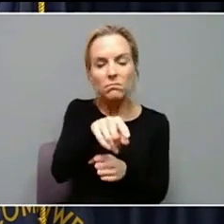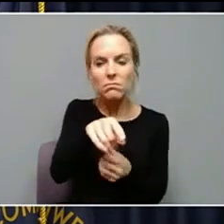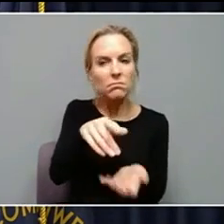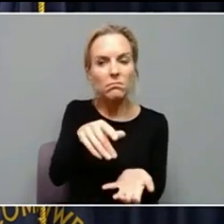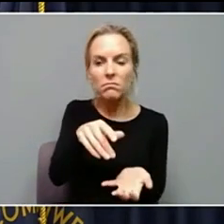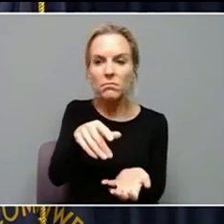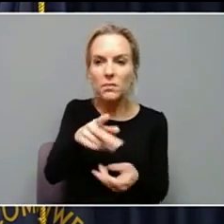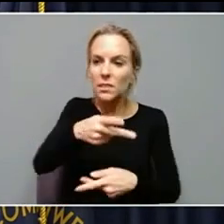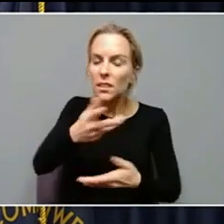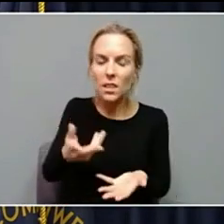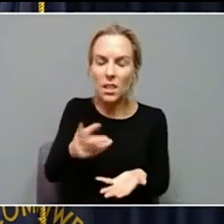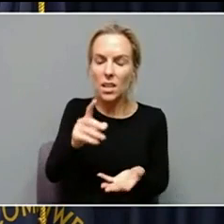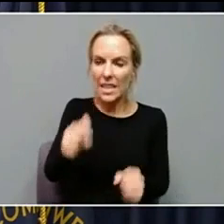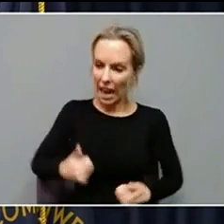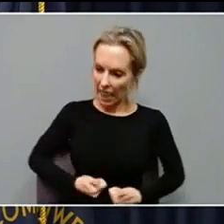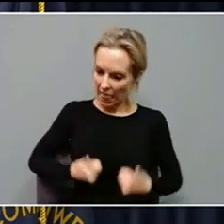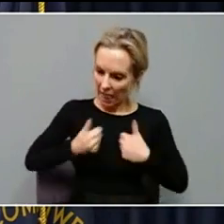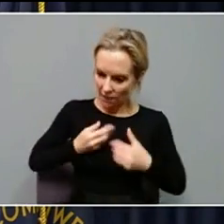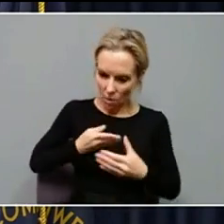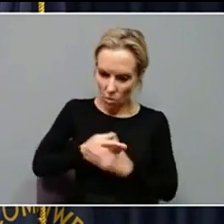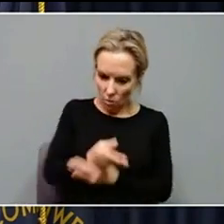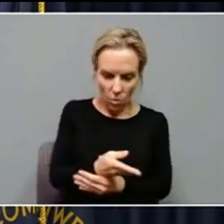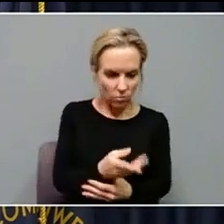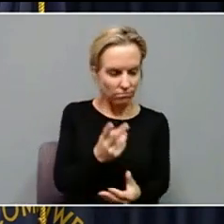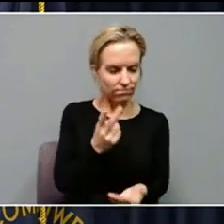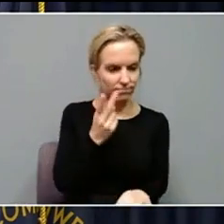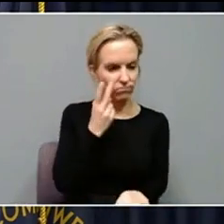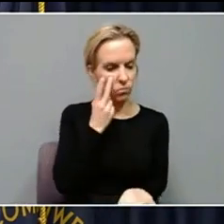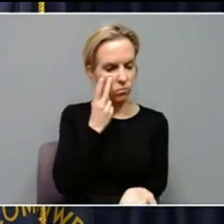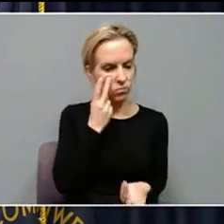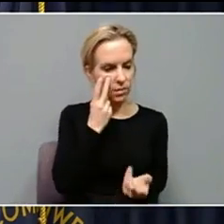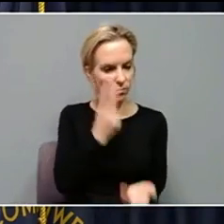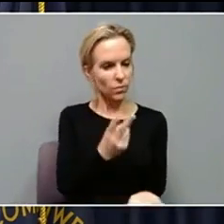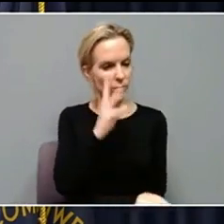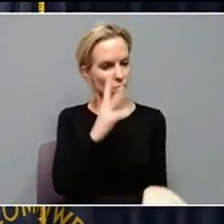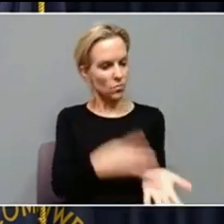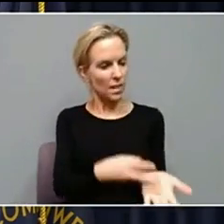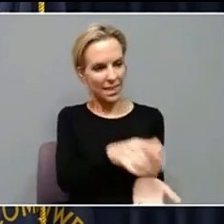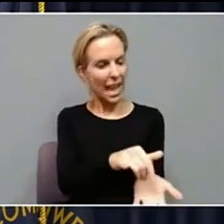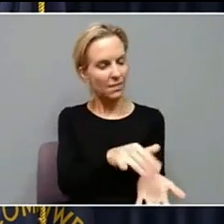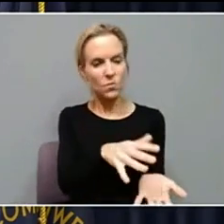actually watch that space be overtaken.